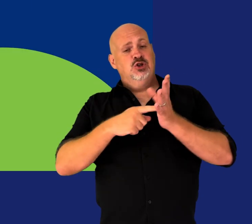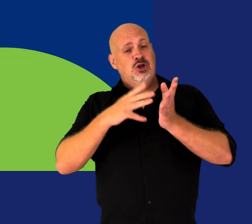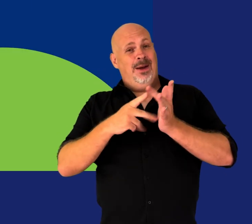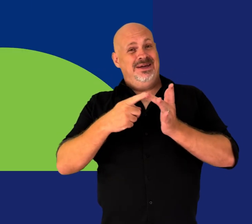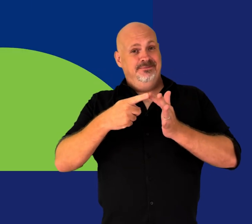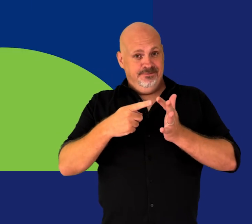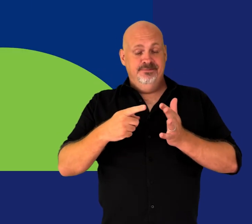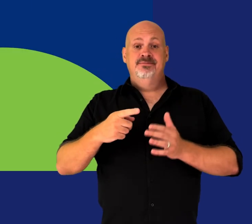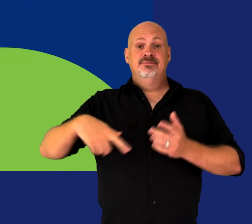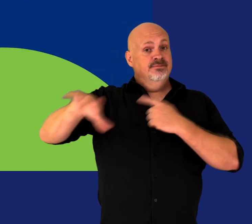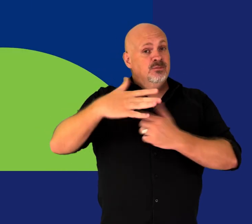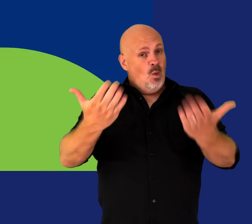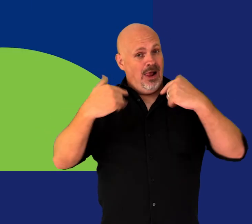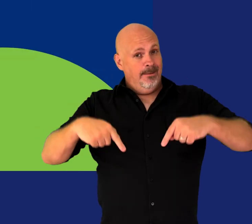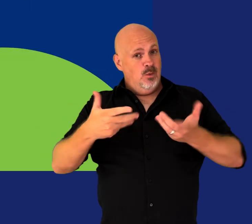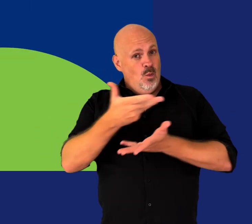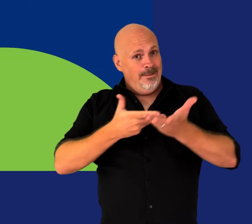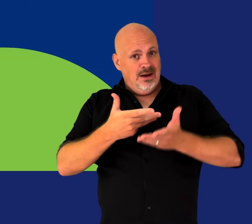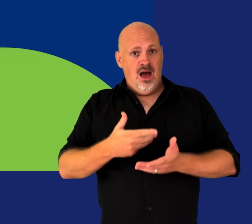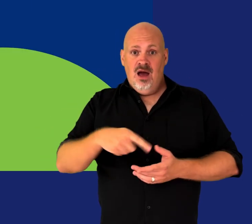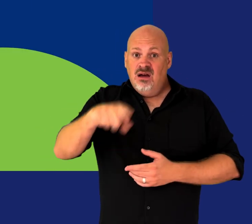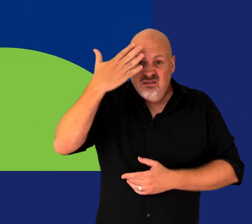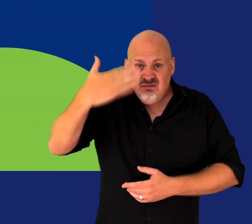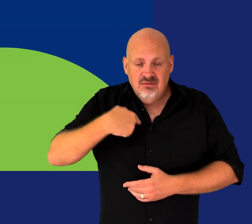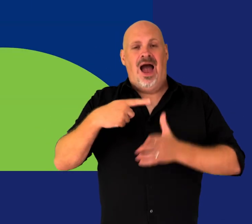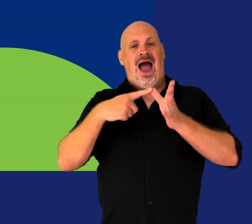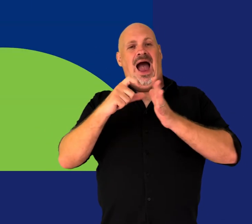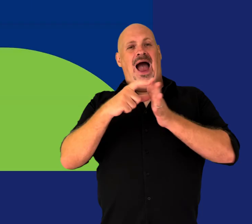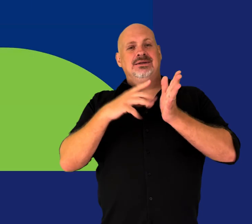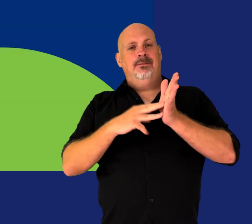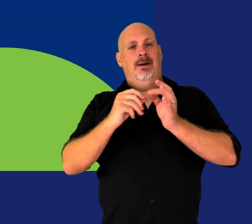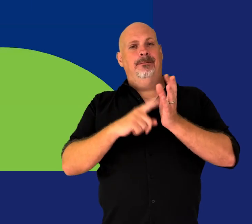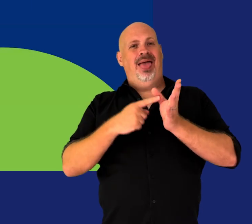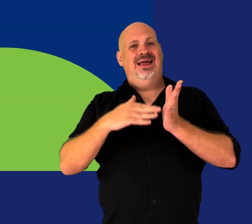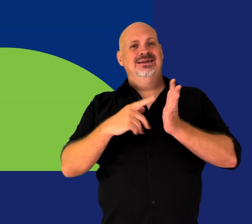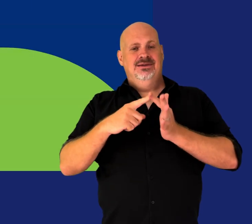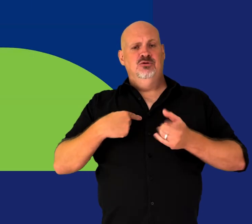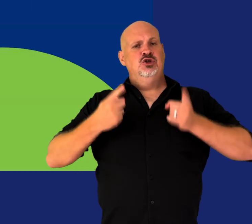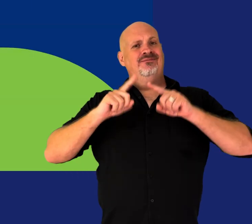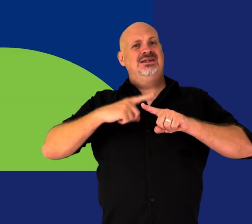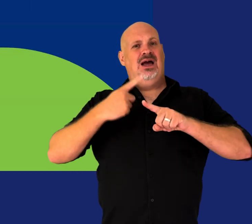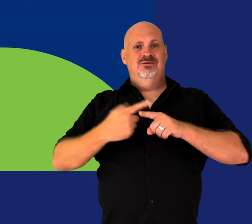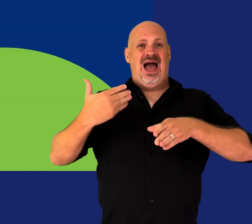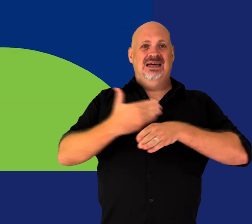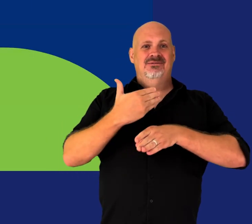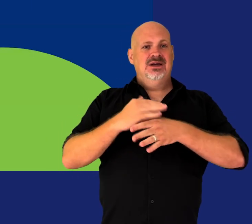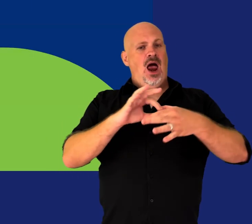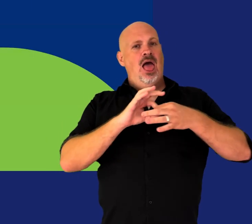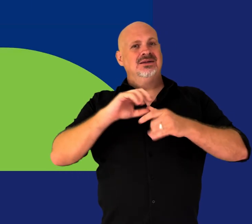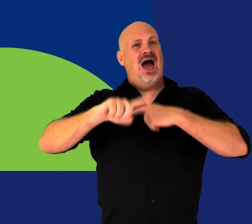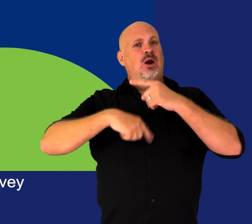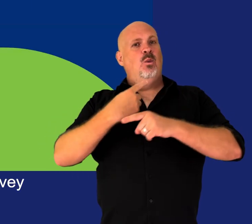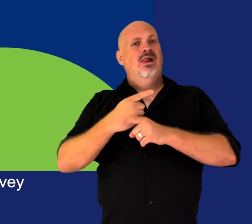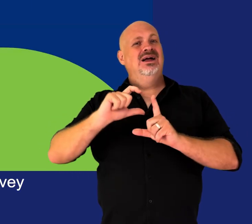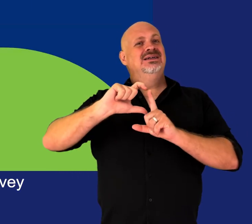Thanks, Jamie, and welcome everyone to this webinar. So those that don't know me, my name is Adam Blaze. I am the Chief Executive at Activity